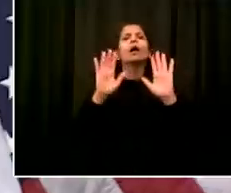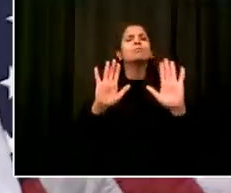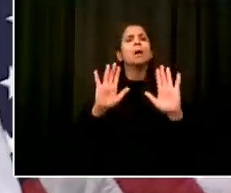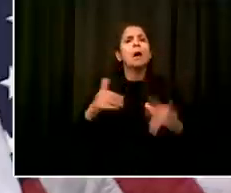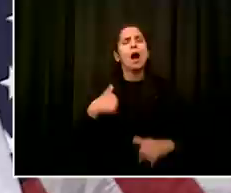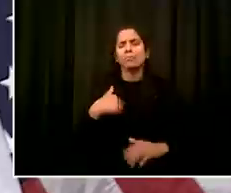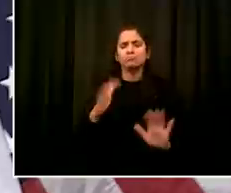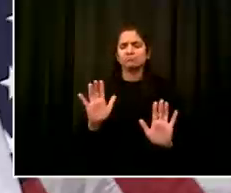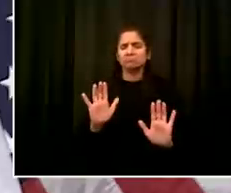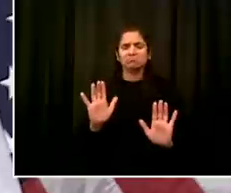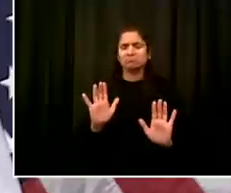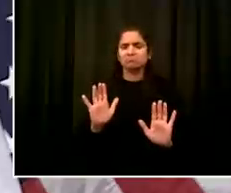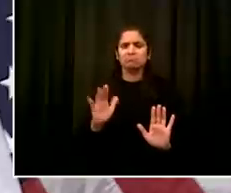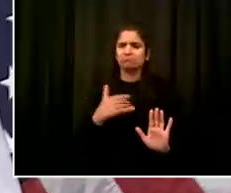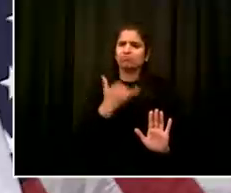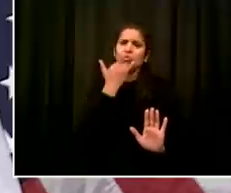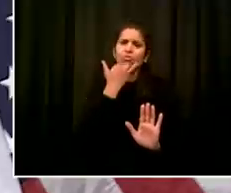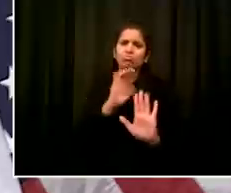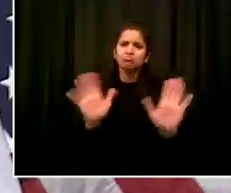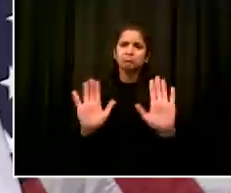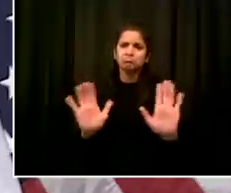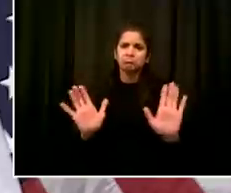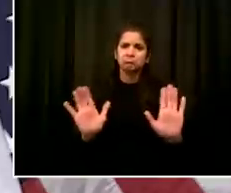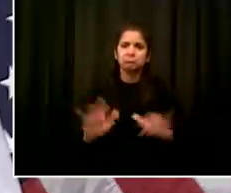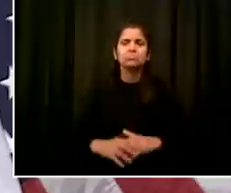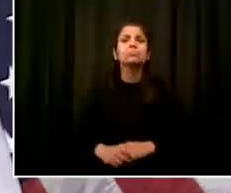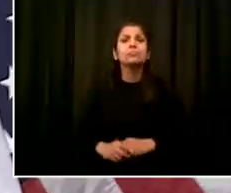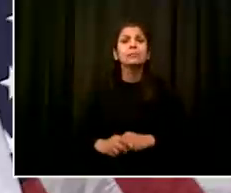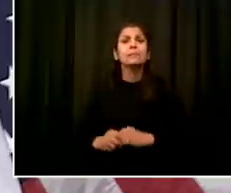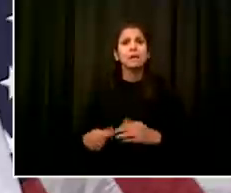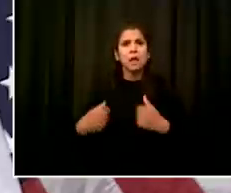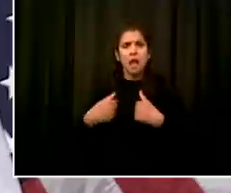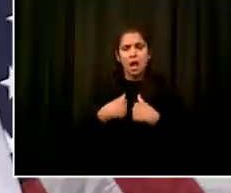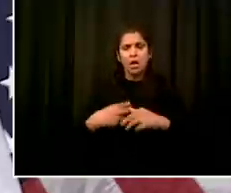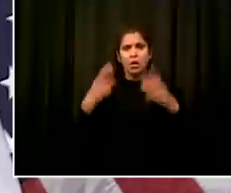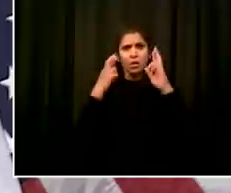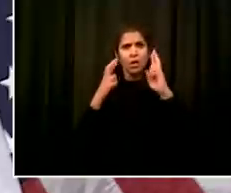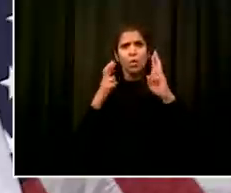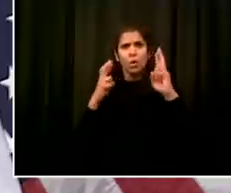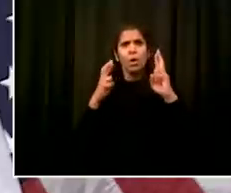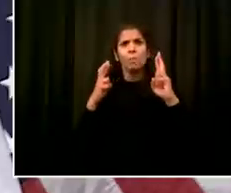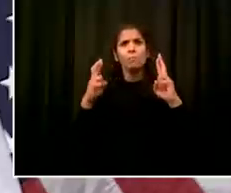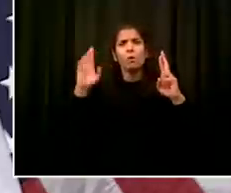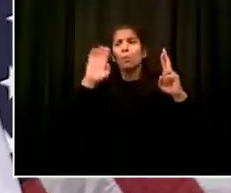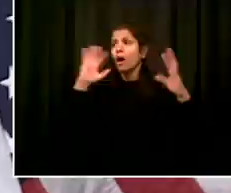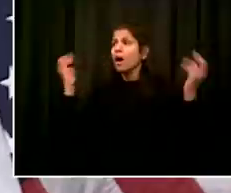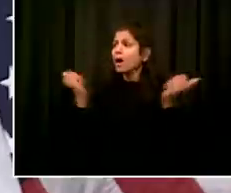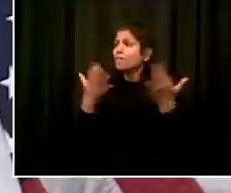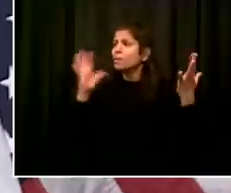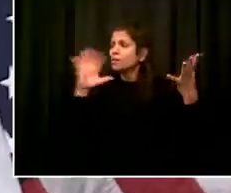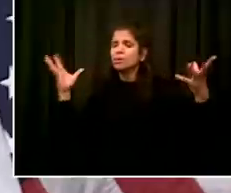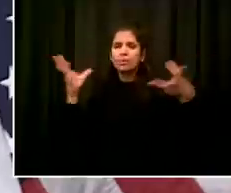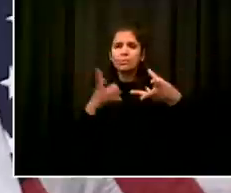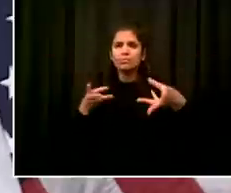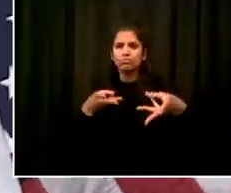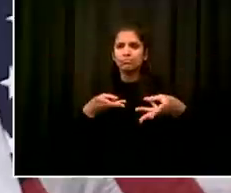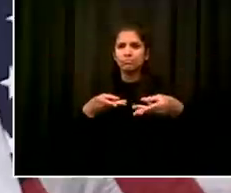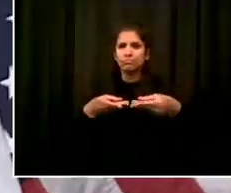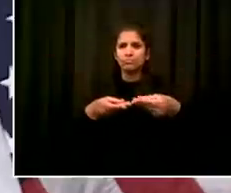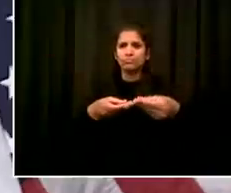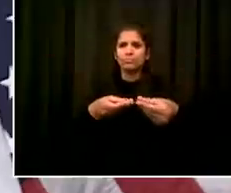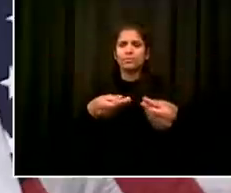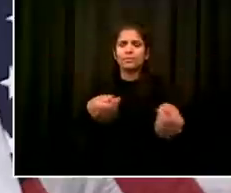And look, I am hopeful we can bring these strands together, and I'll conclude with this point. I'm hopeful we can bring these strands together powerfully. I really